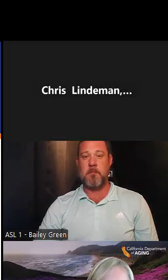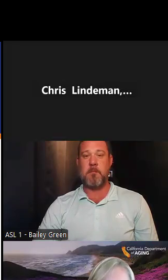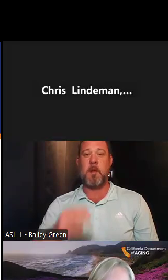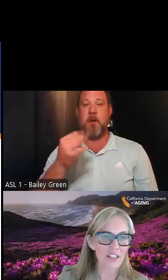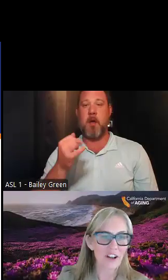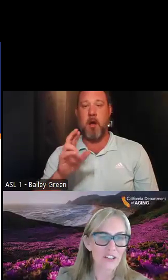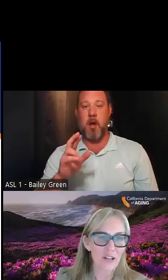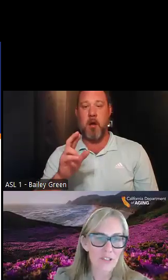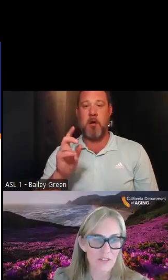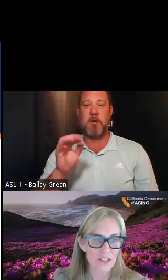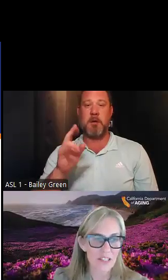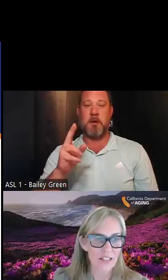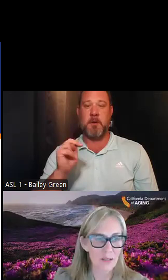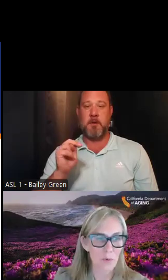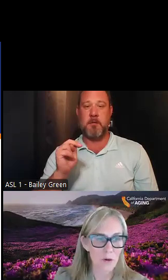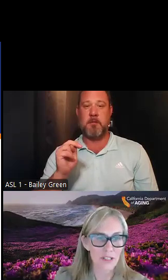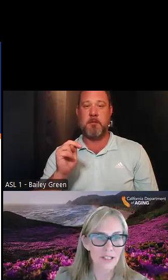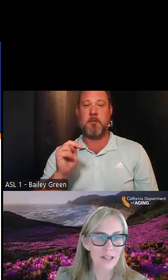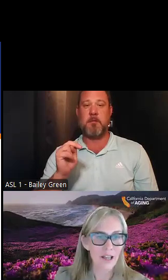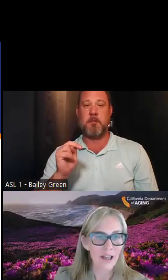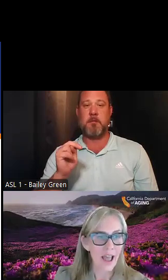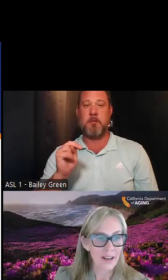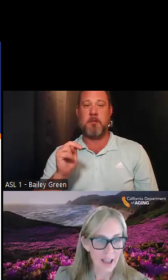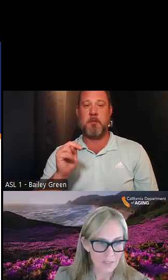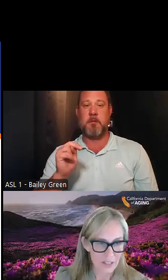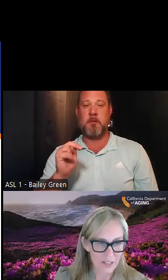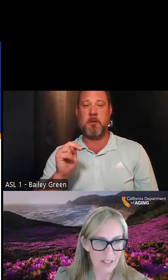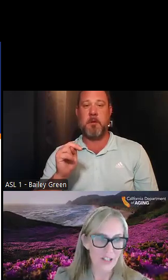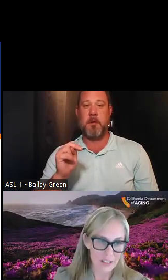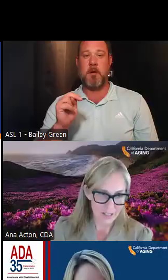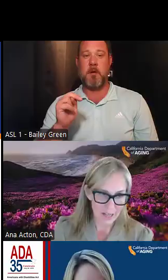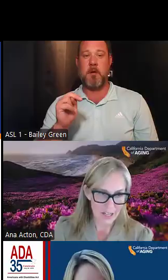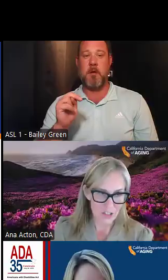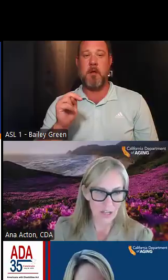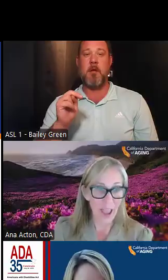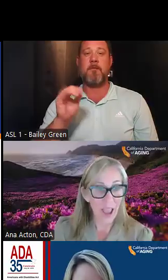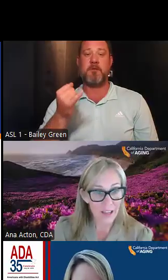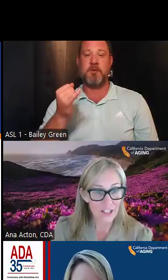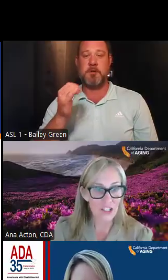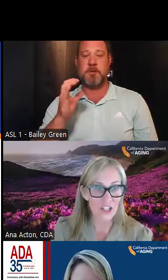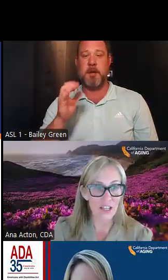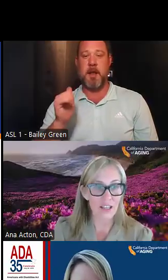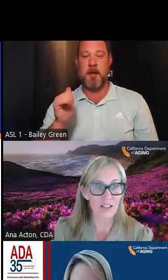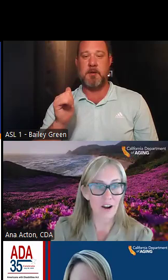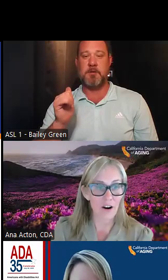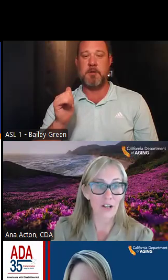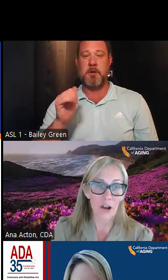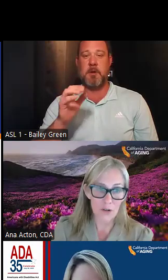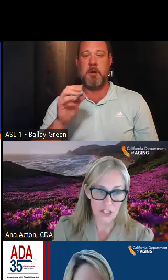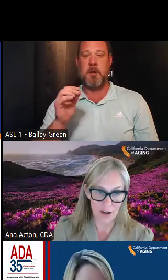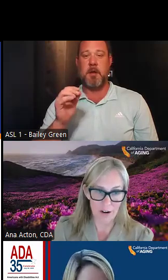of the California Long-Term Services and Supports and Advocacy and Justice and Aging, and she is